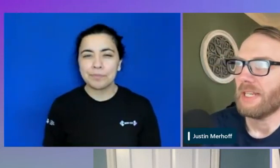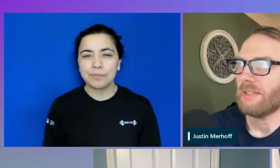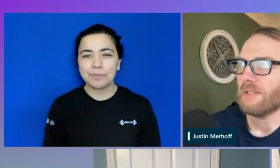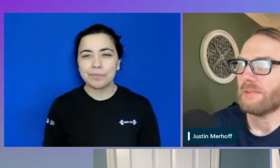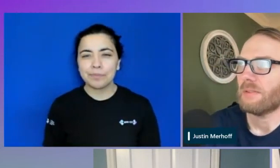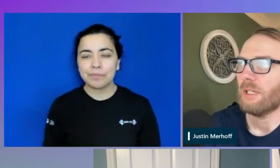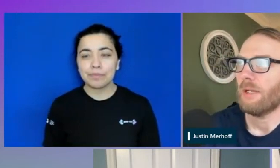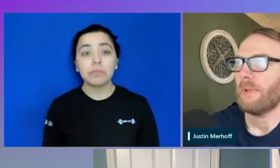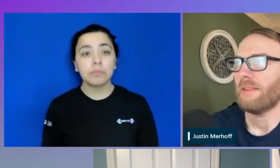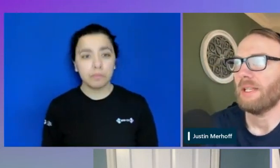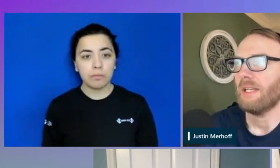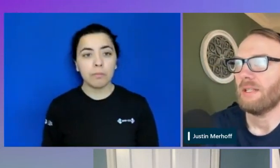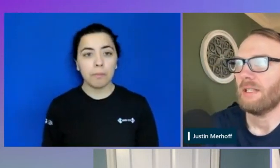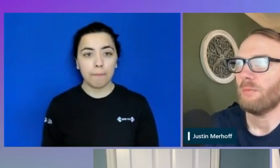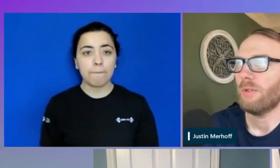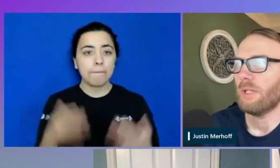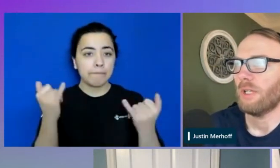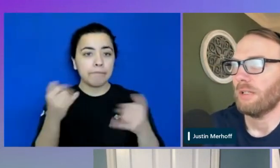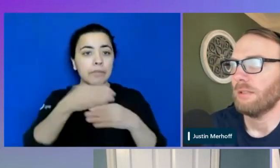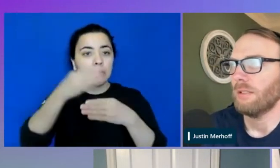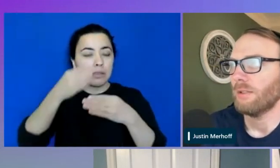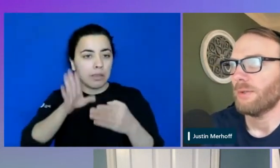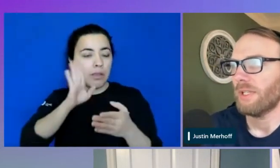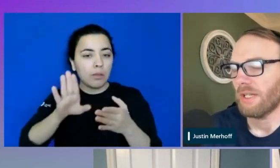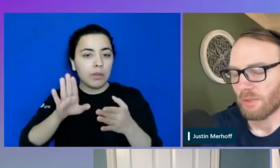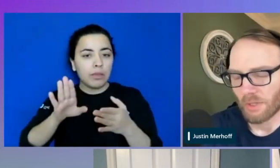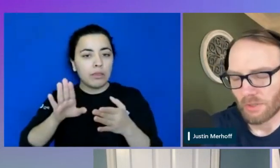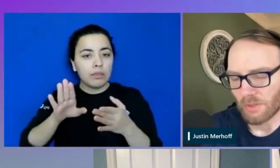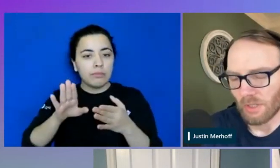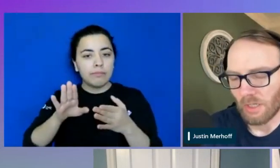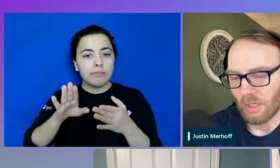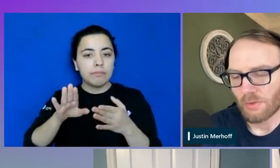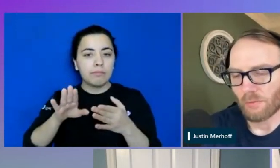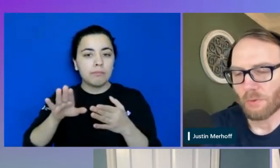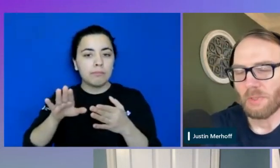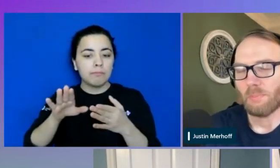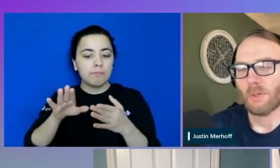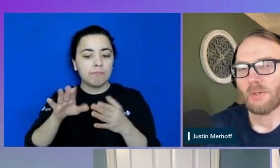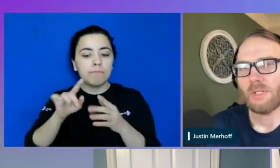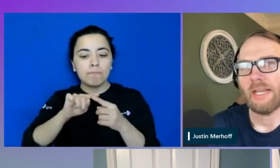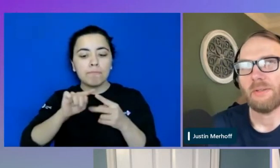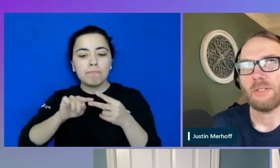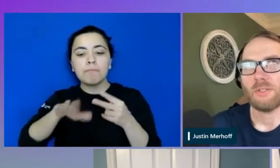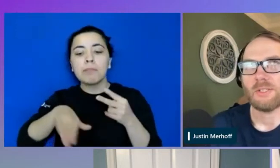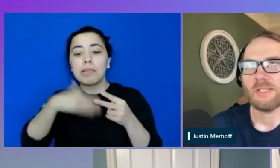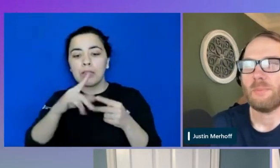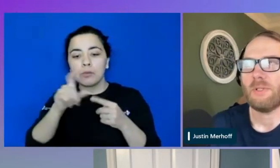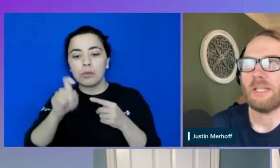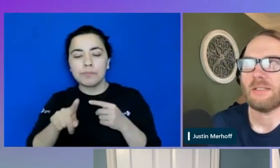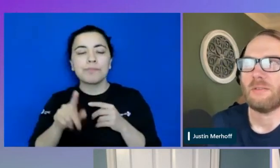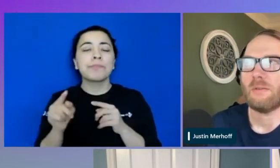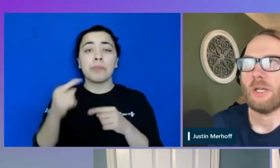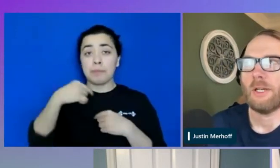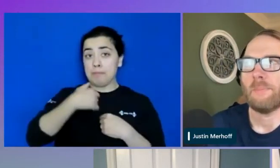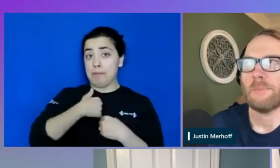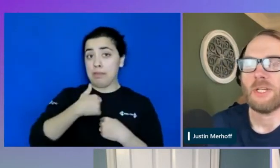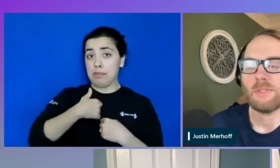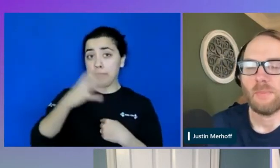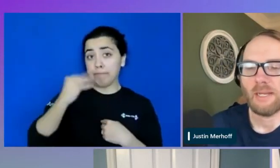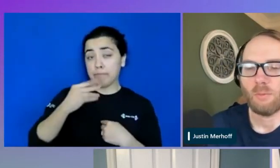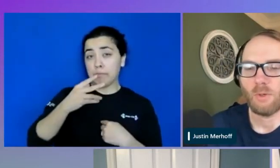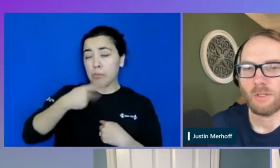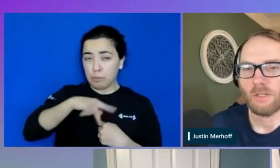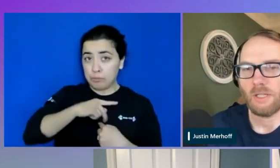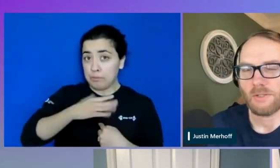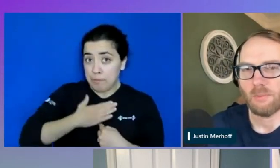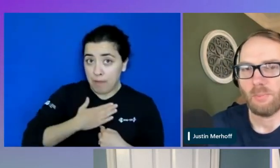to take this at the end, and then we'll go to the next question. So for me personally, how digital accessibility has shaped